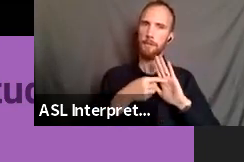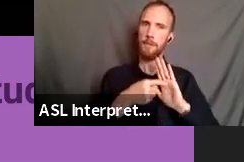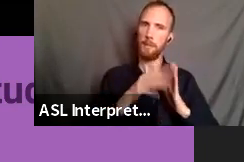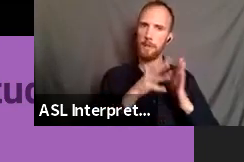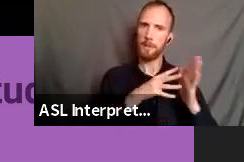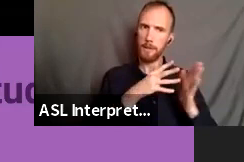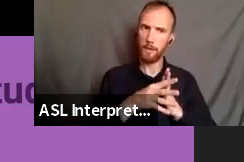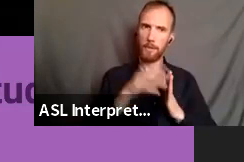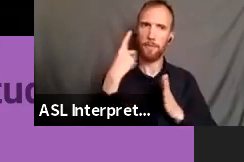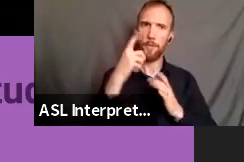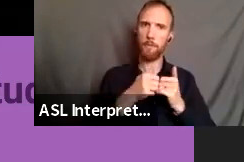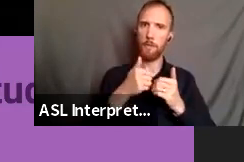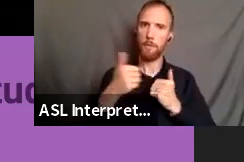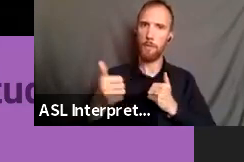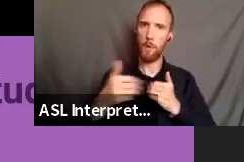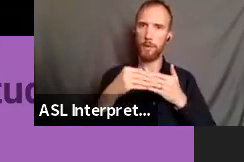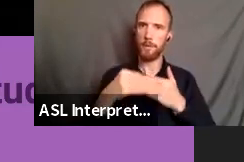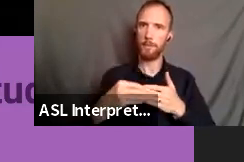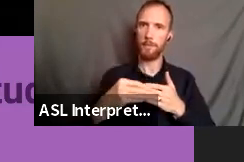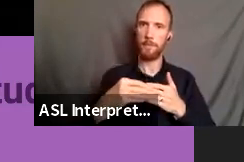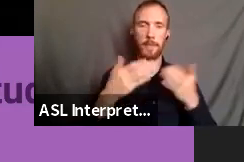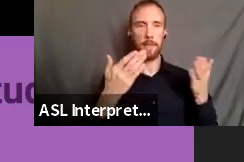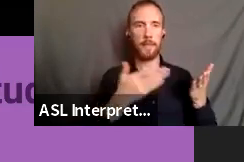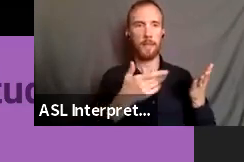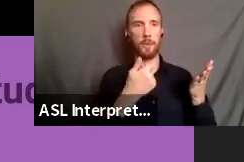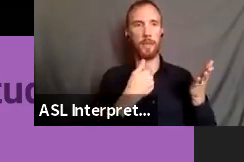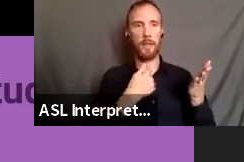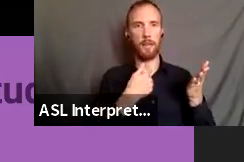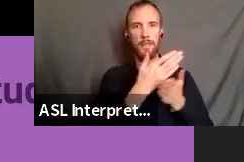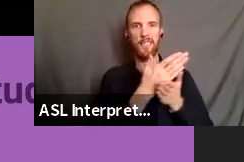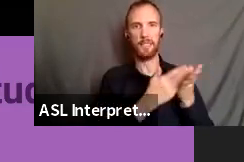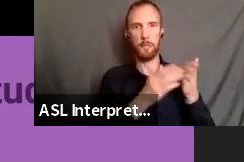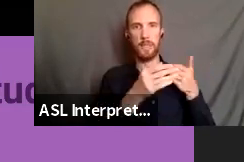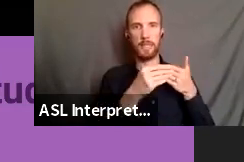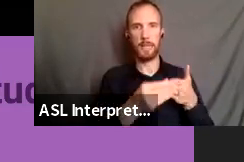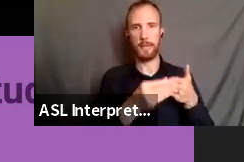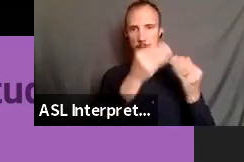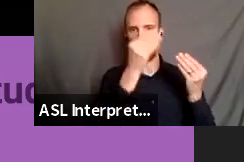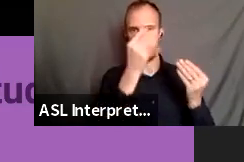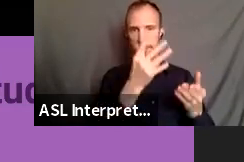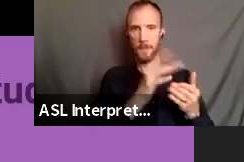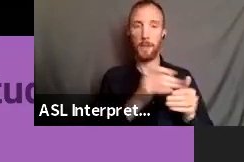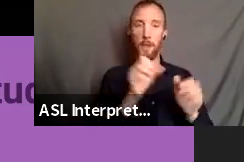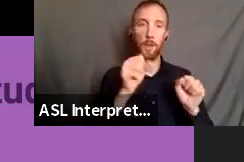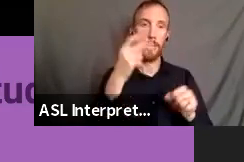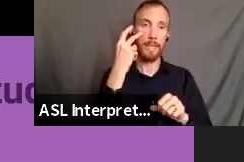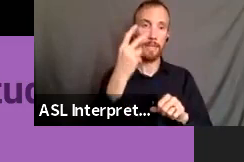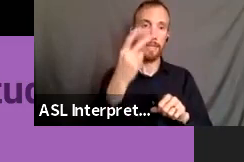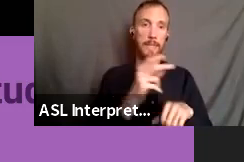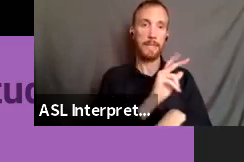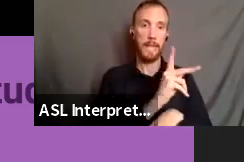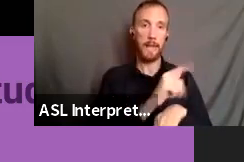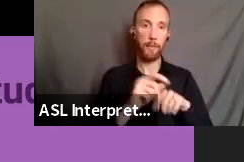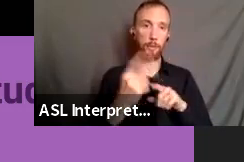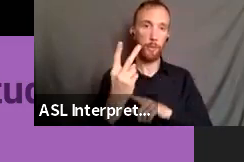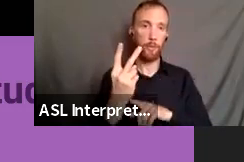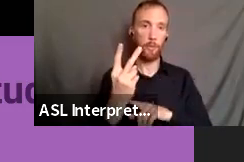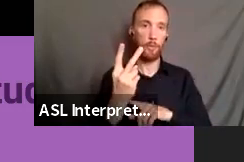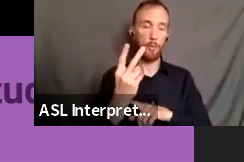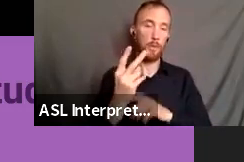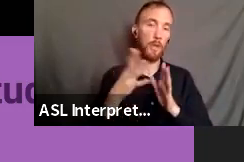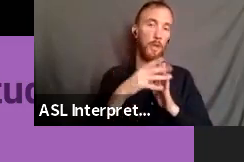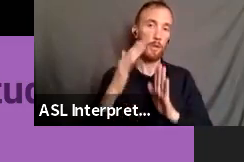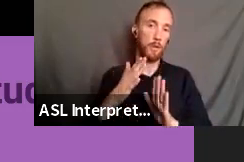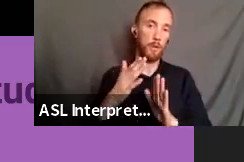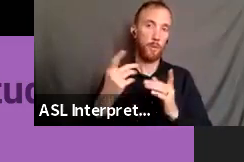guidance here on this slide is a sample of some of that guidance on this slide you can see that in k through 2 students will spend their